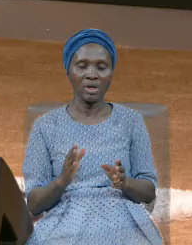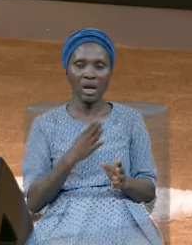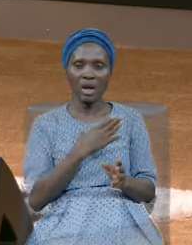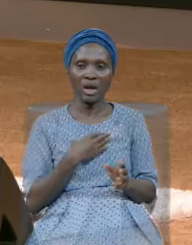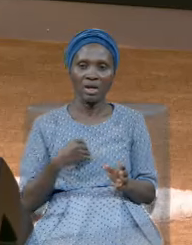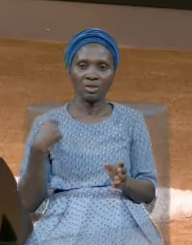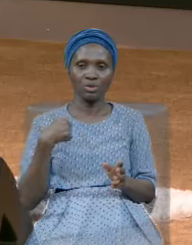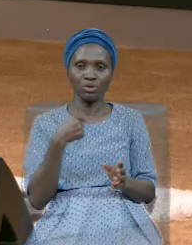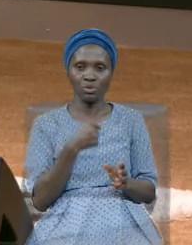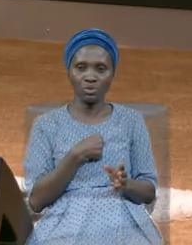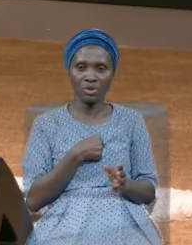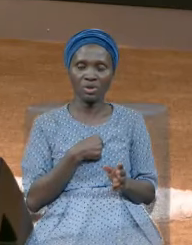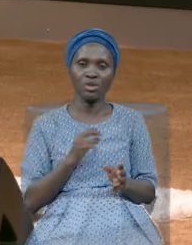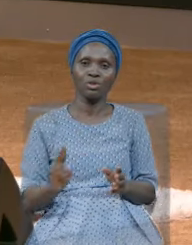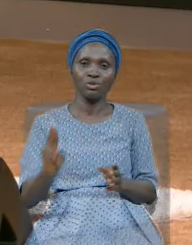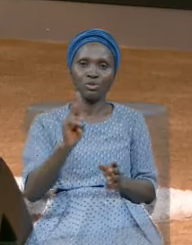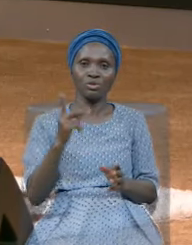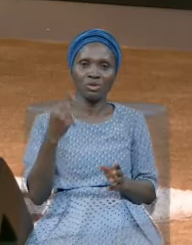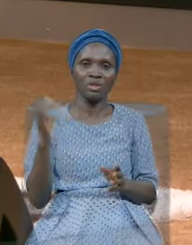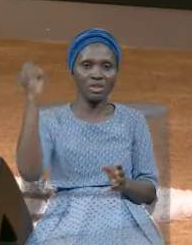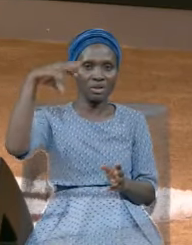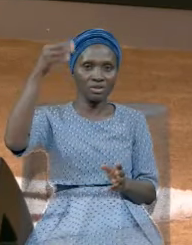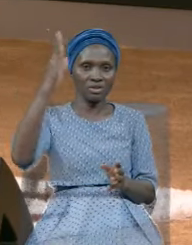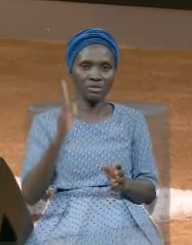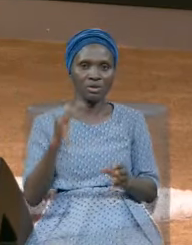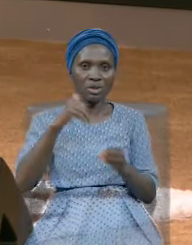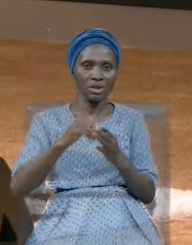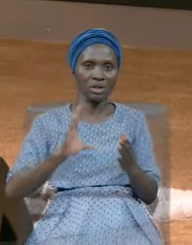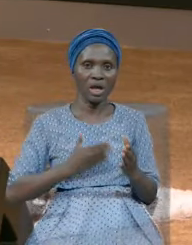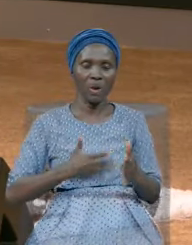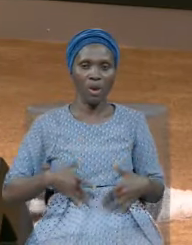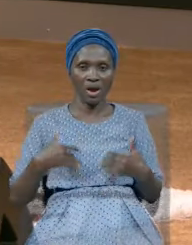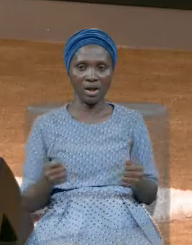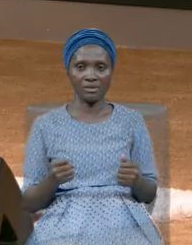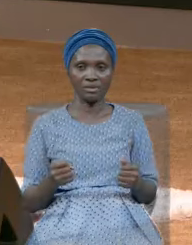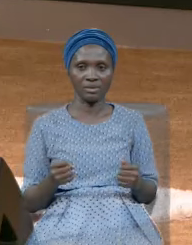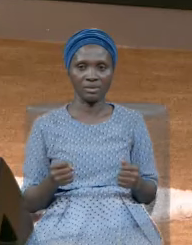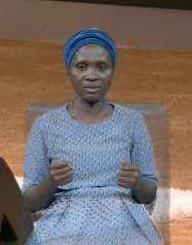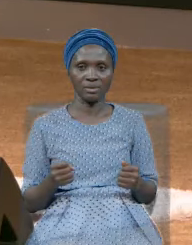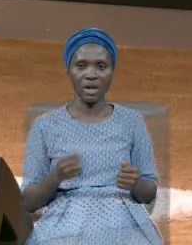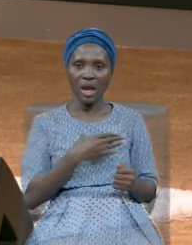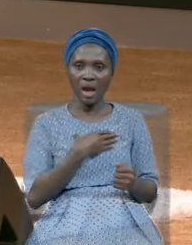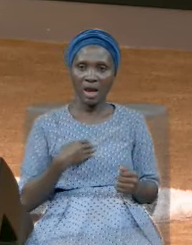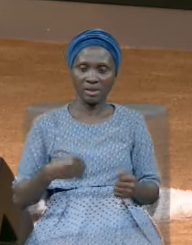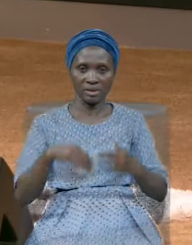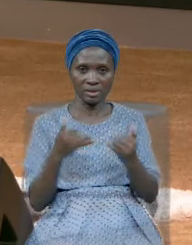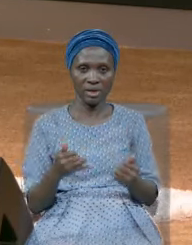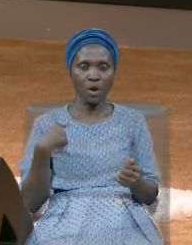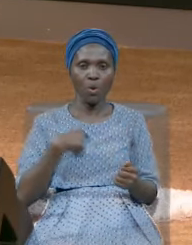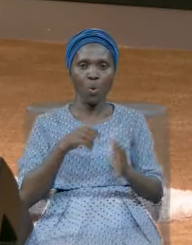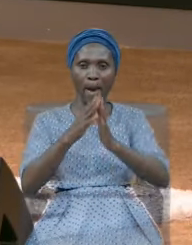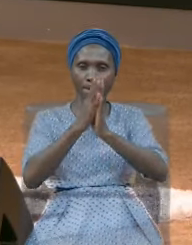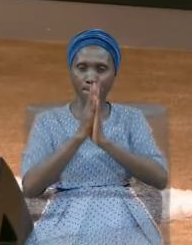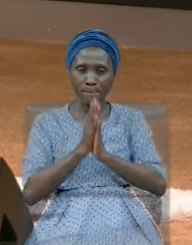transmitting the grace of God in our life. But when now we pray much more than